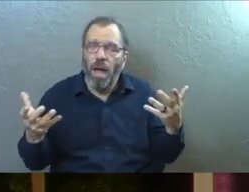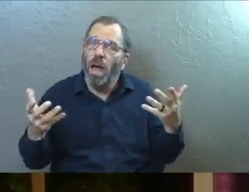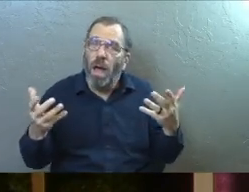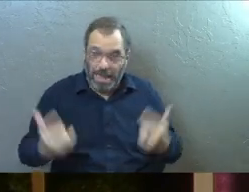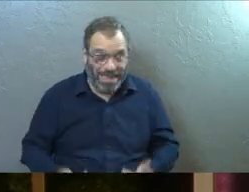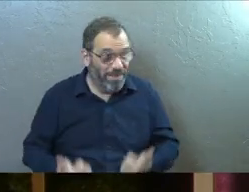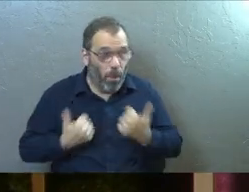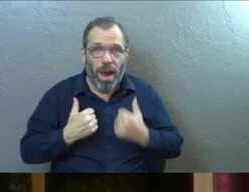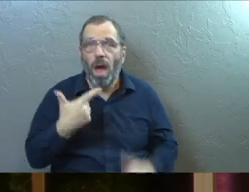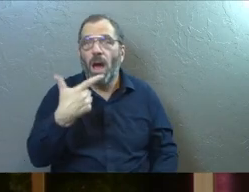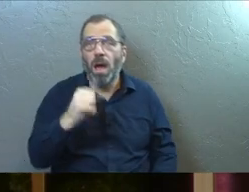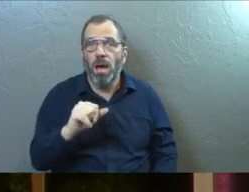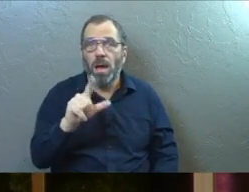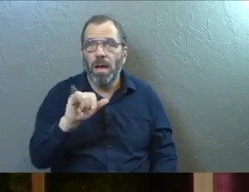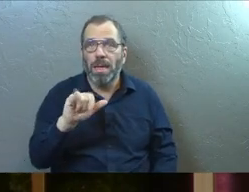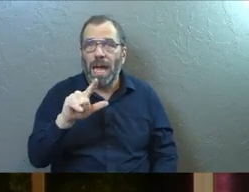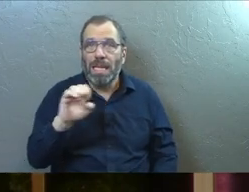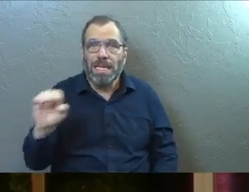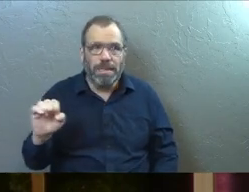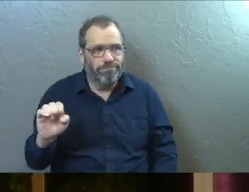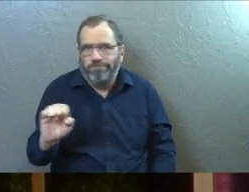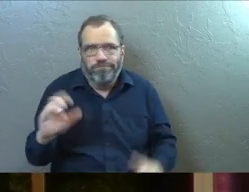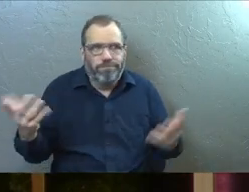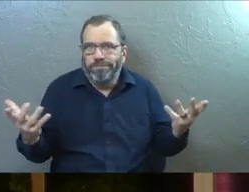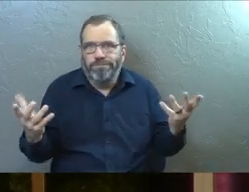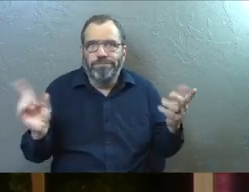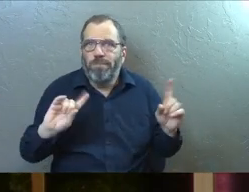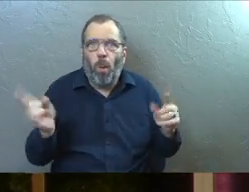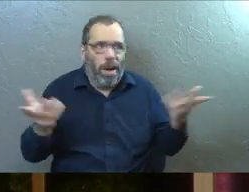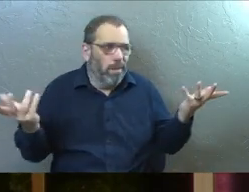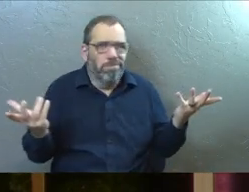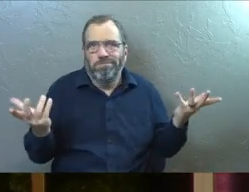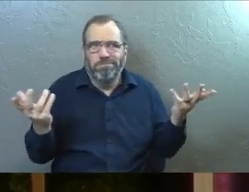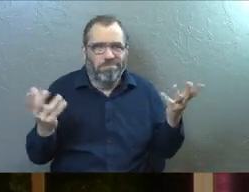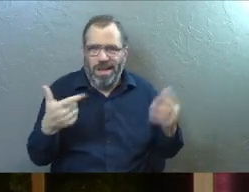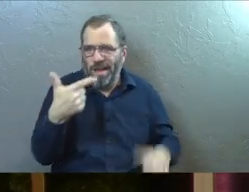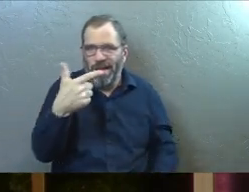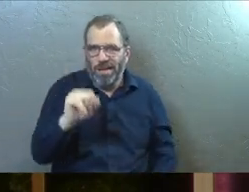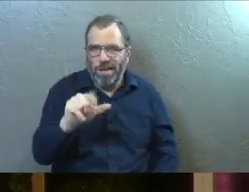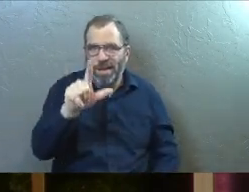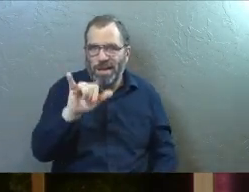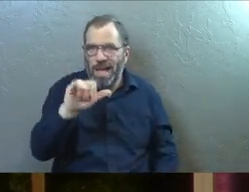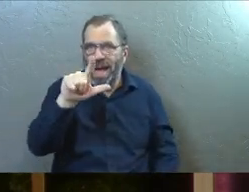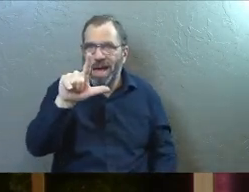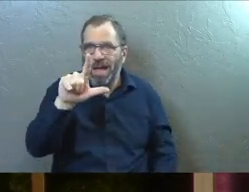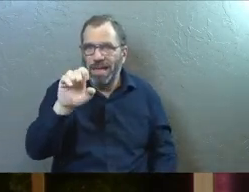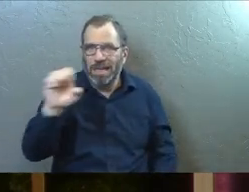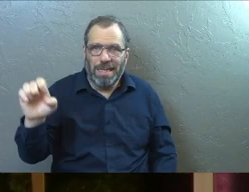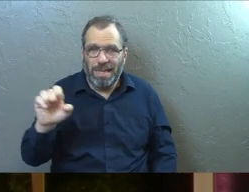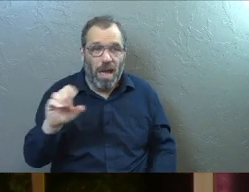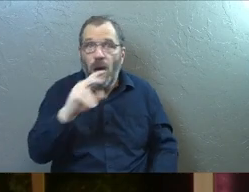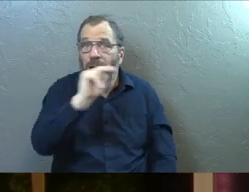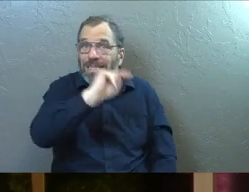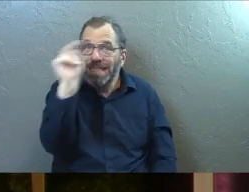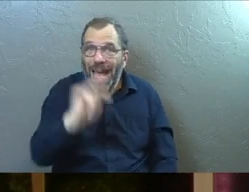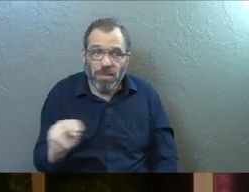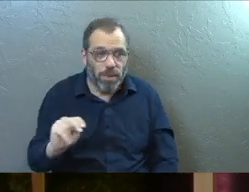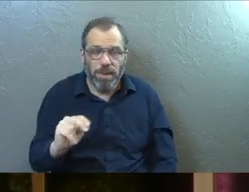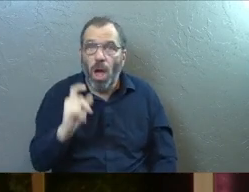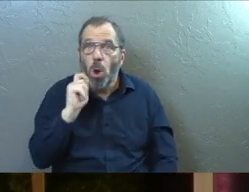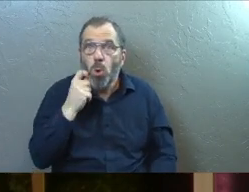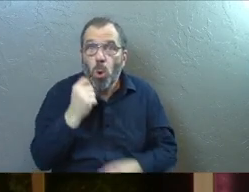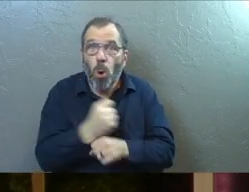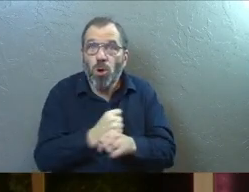where do they live? In Galilee? That's nowhere. Nothing happens in Galilee. There's nothing good about Nazareth. There's no cool coffee